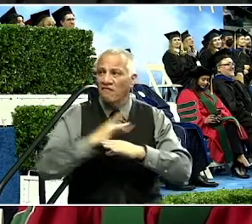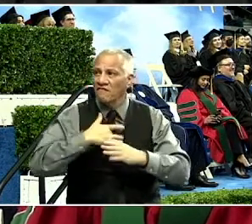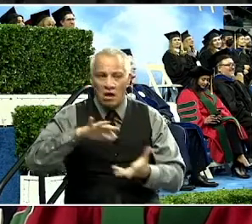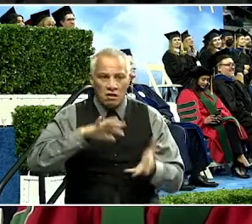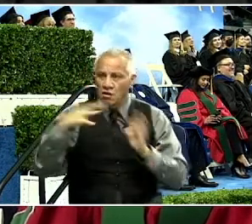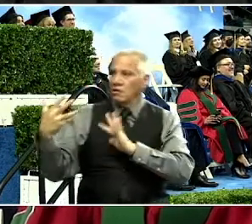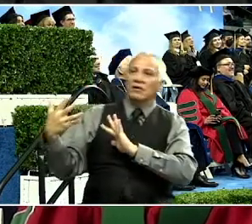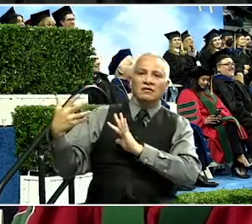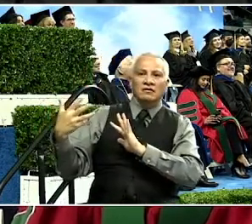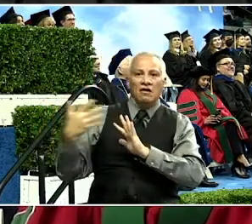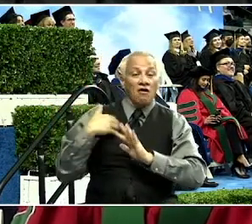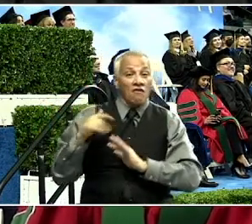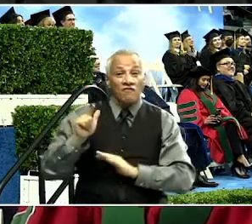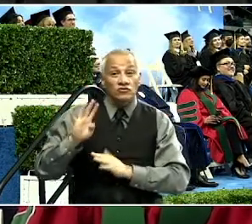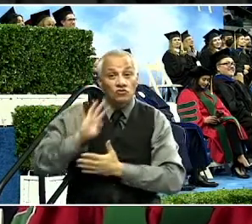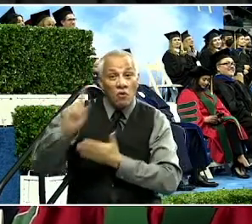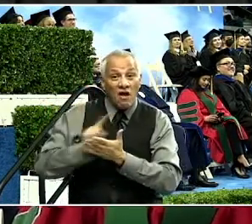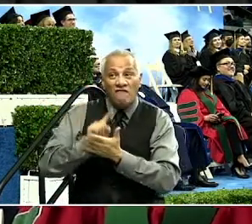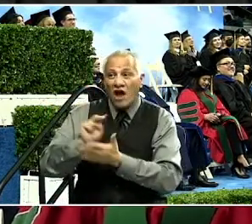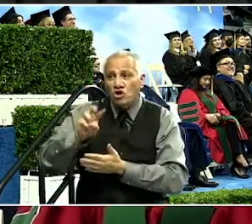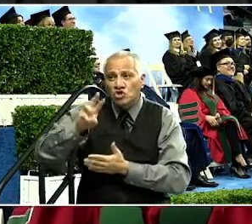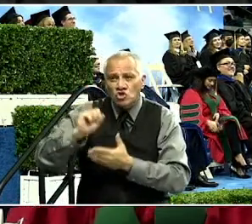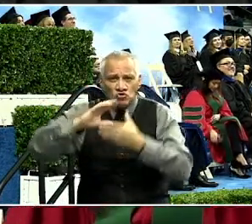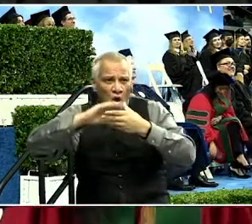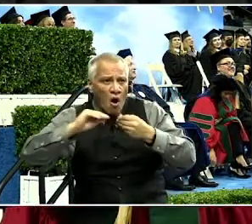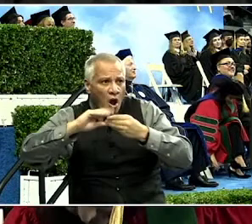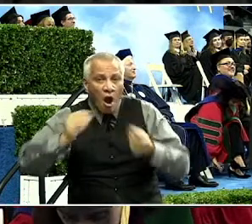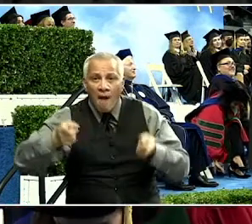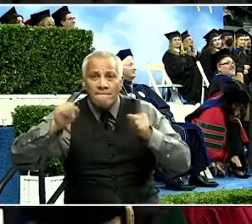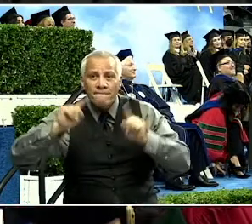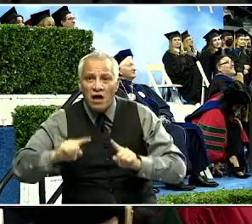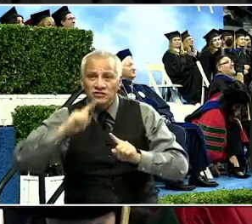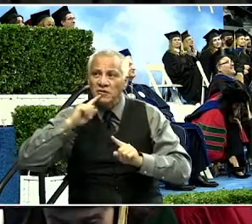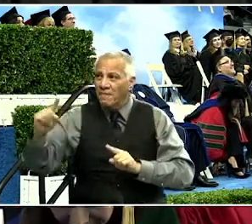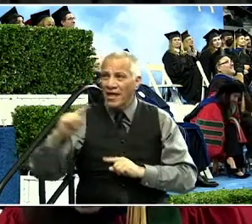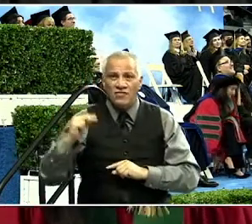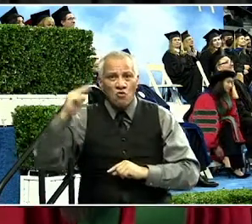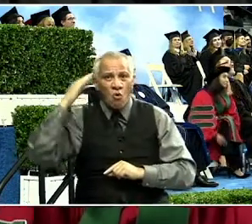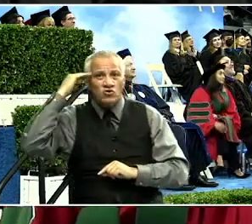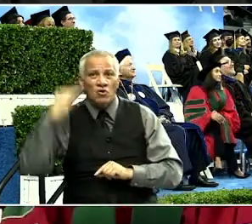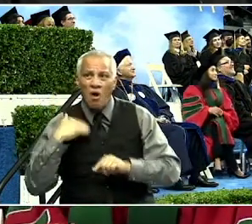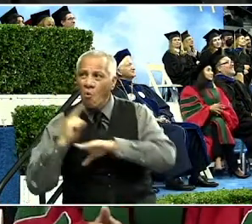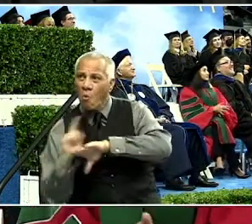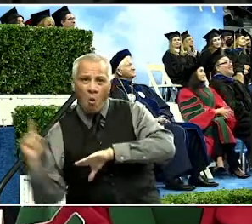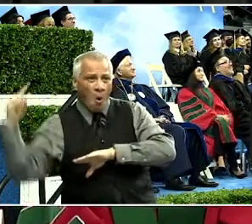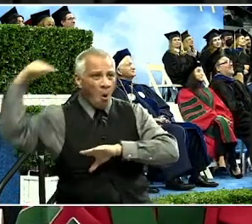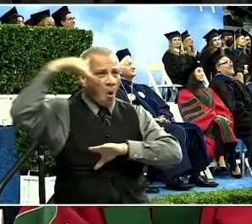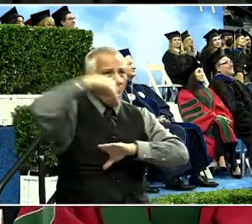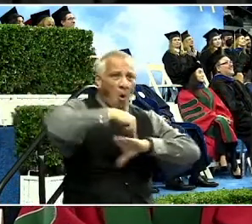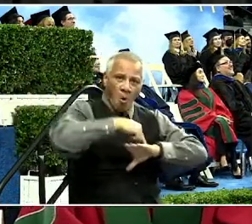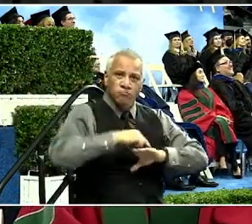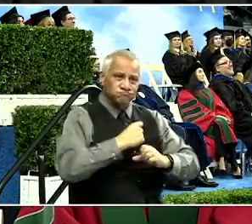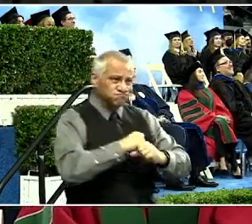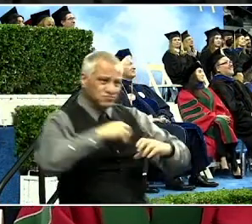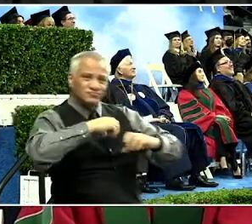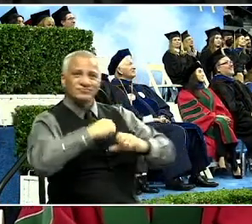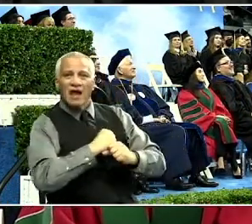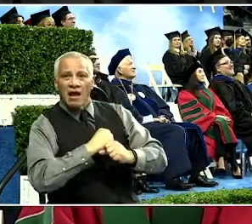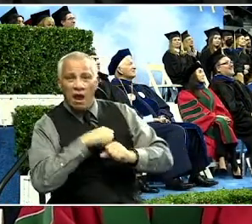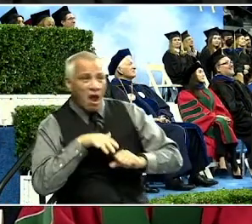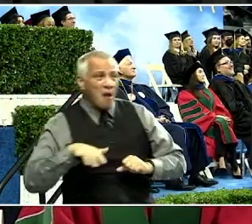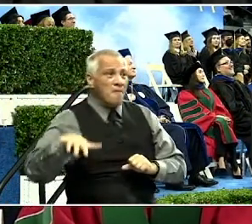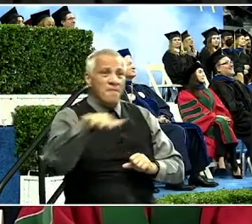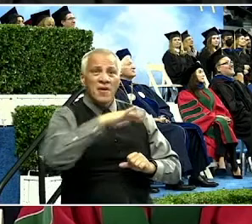core. The 24-hour news cycle speculated on possible nuclear retaliation. In fear of our lives, the studio set up